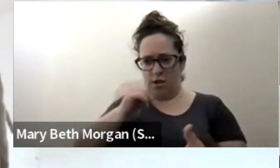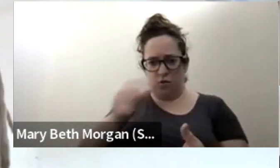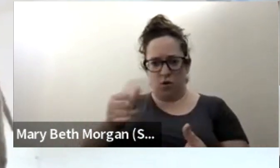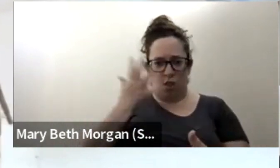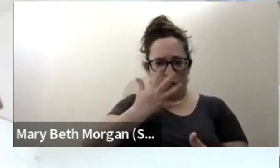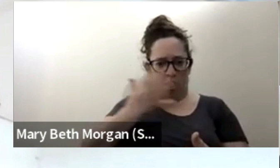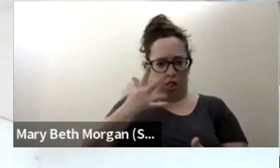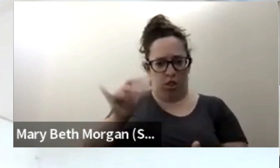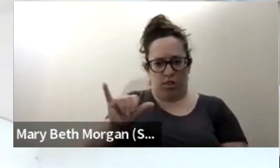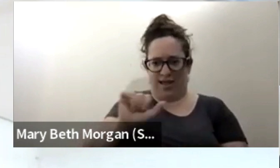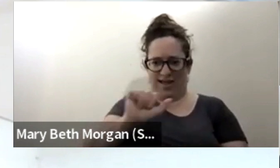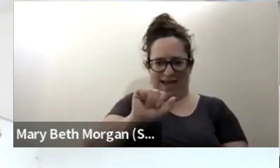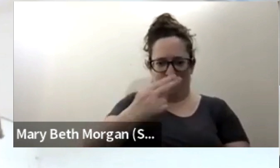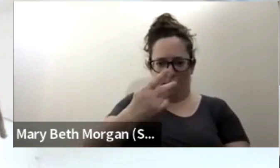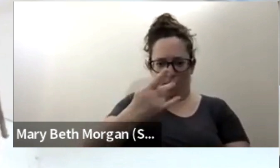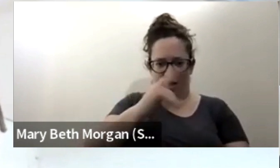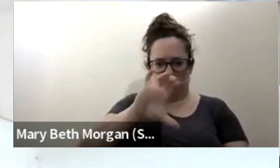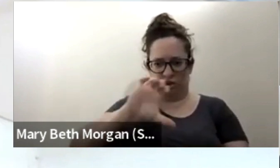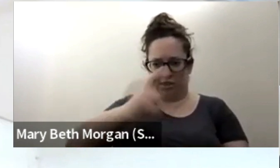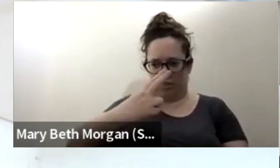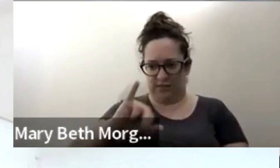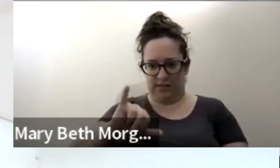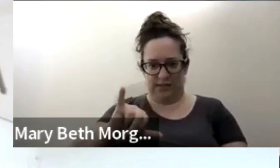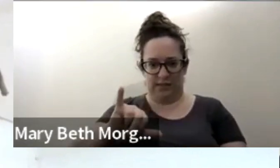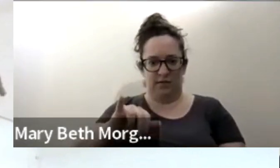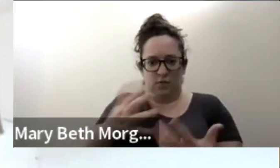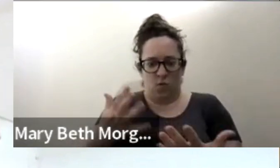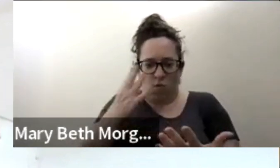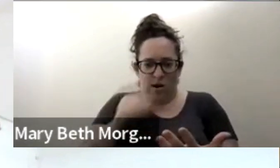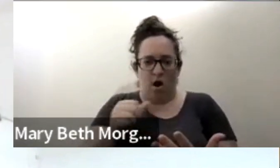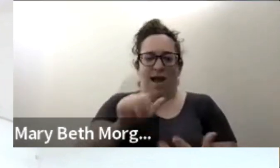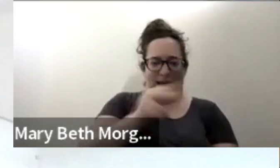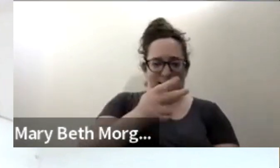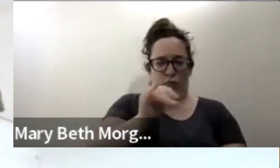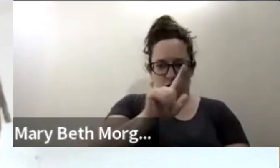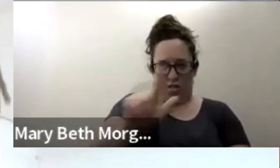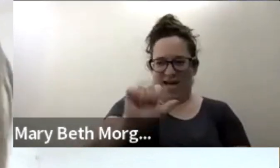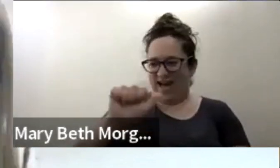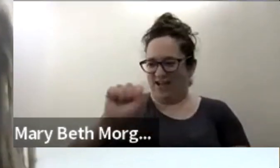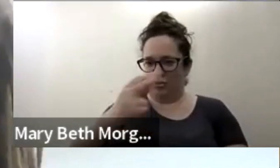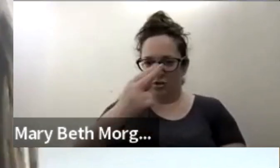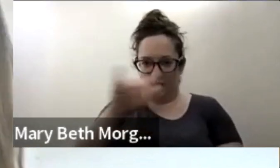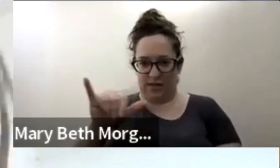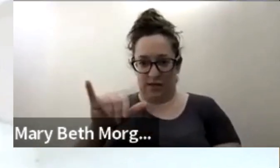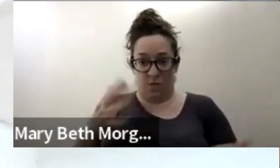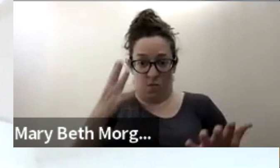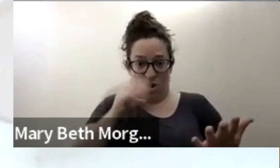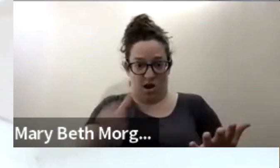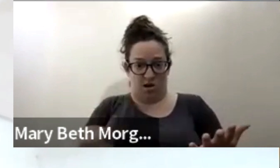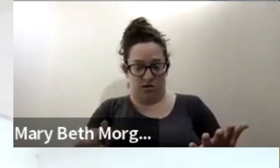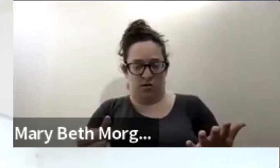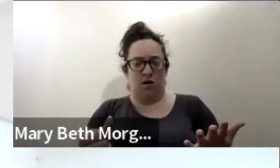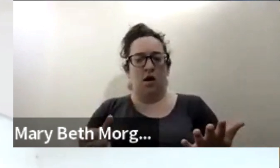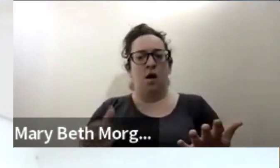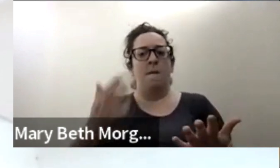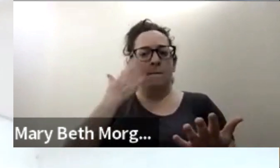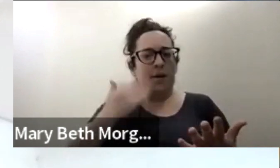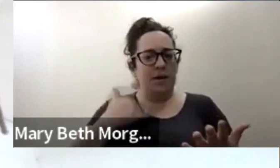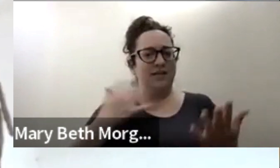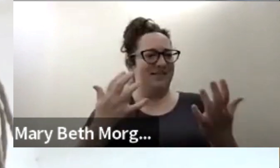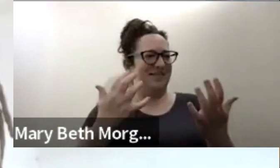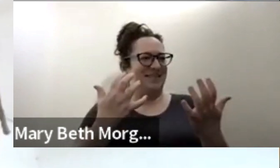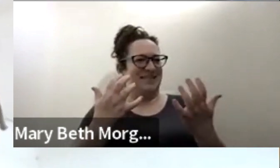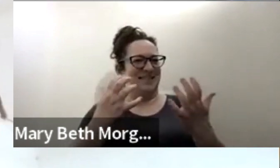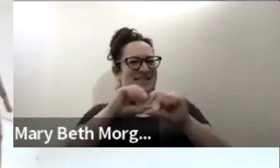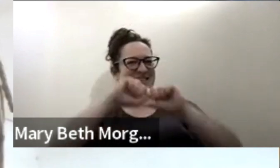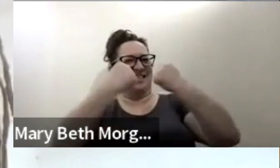they not the conventional idea of gorgeous, which we all know is misogyny, because it's really saying women must look a particular way to be